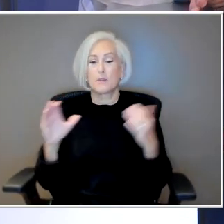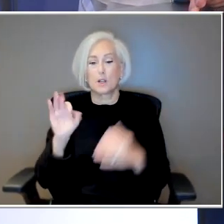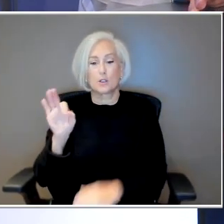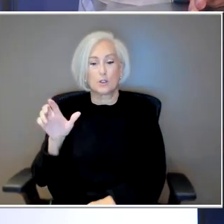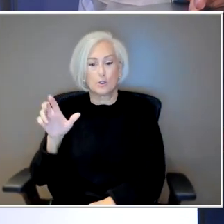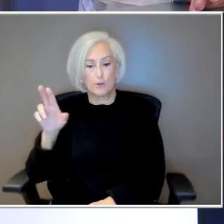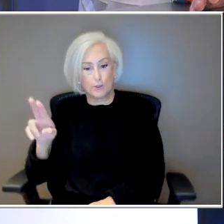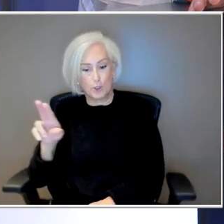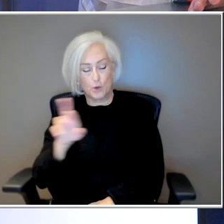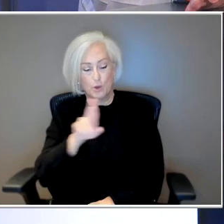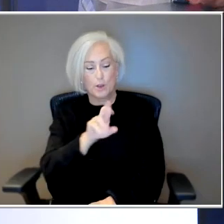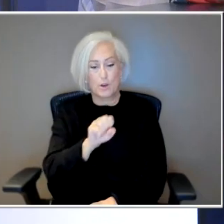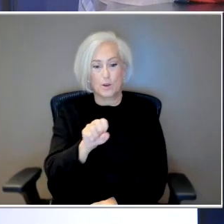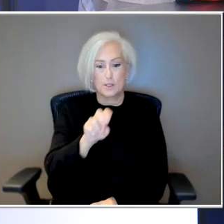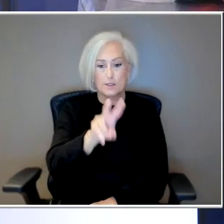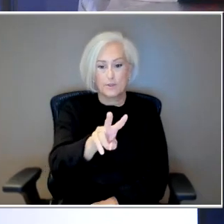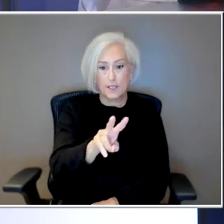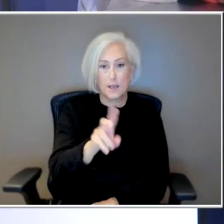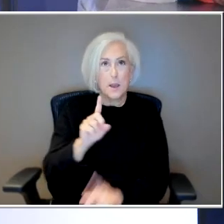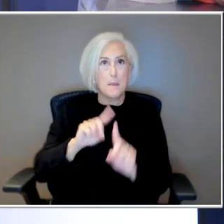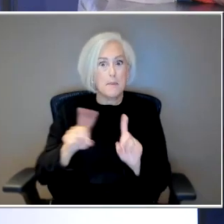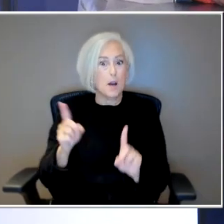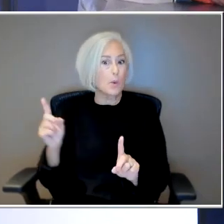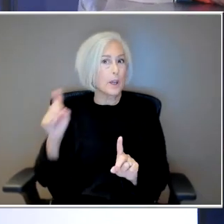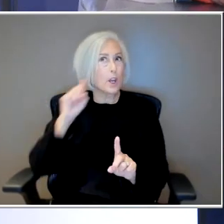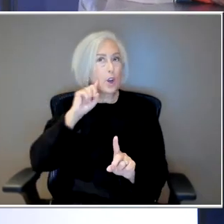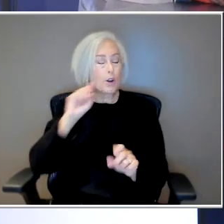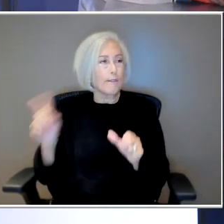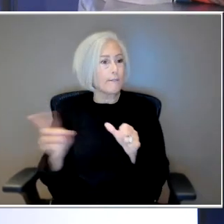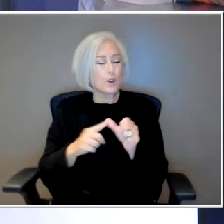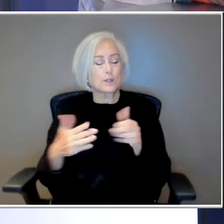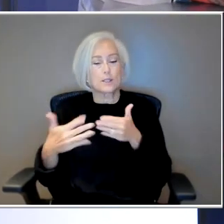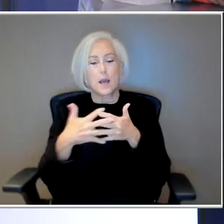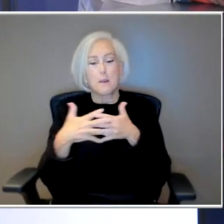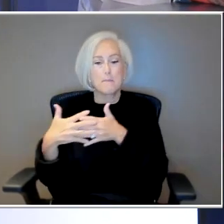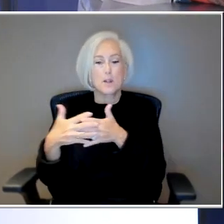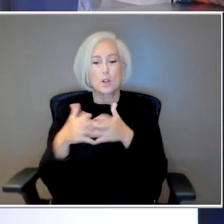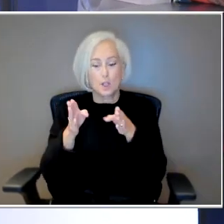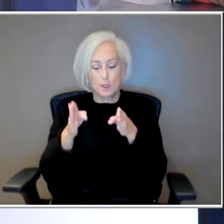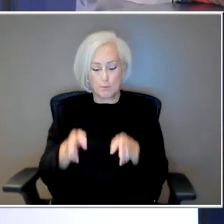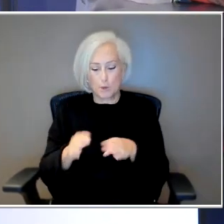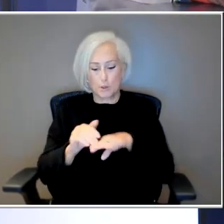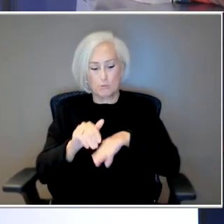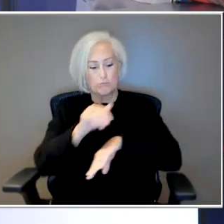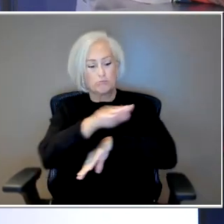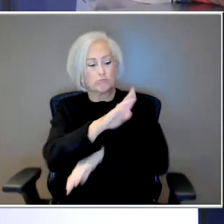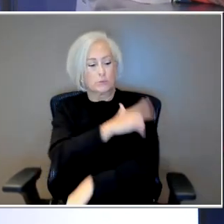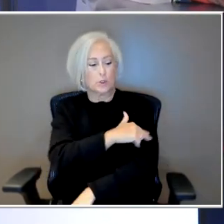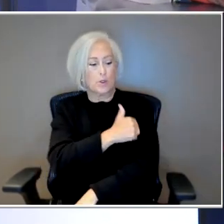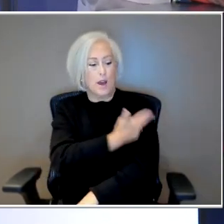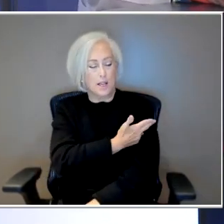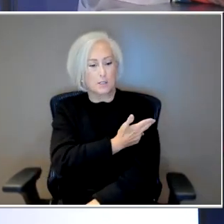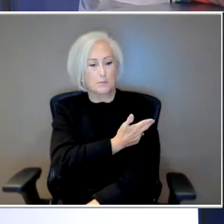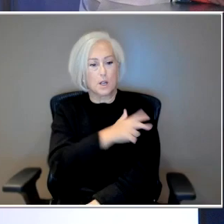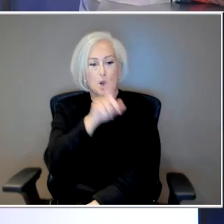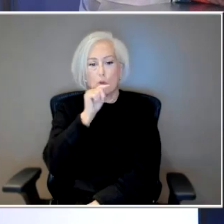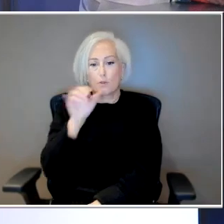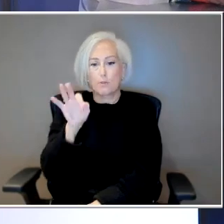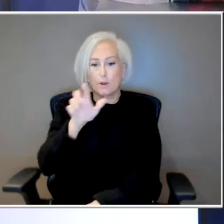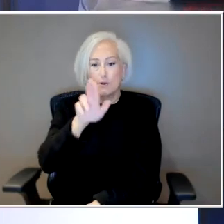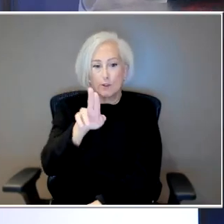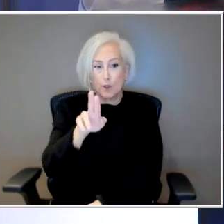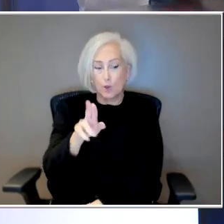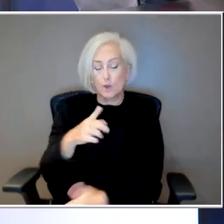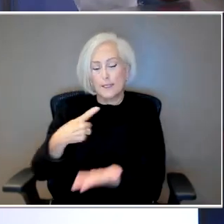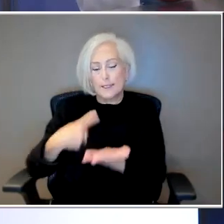about the first American who was sent to the ICU for bird flu. Talk to us about what happened in Louisiana and what just happened in California. Yeah, so as